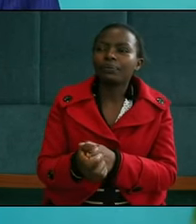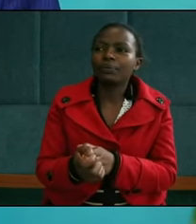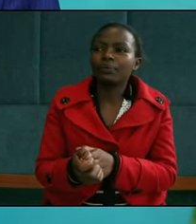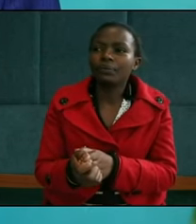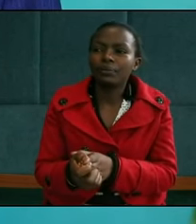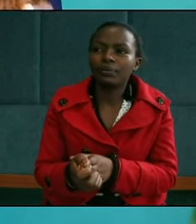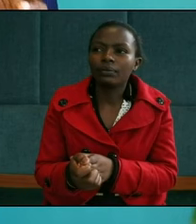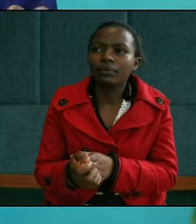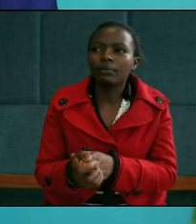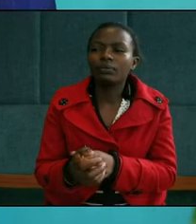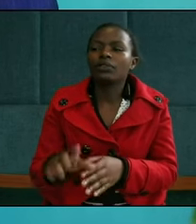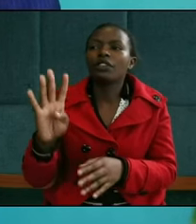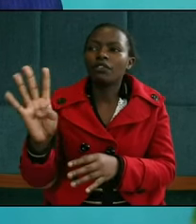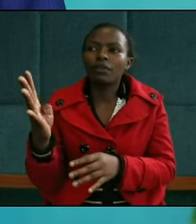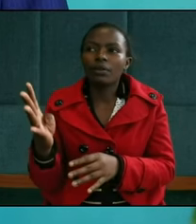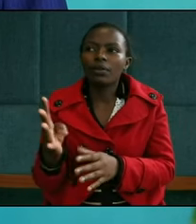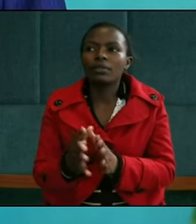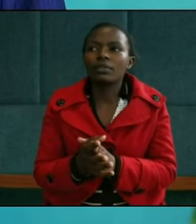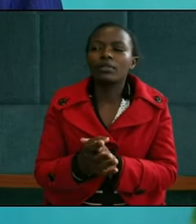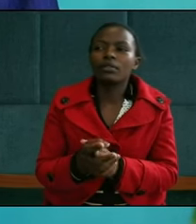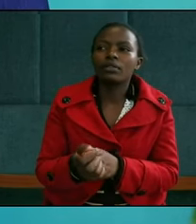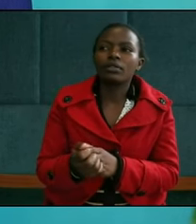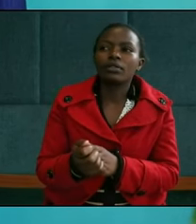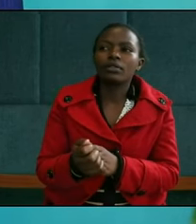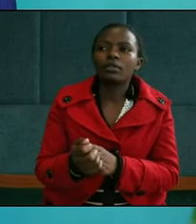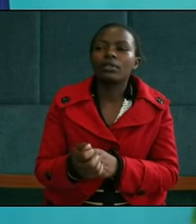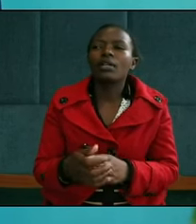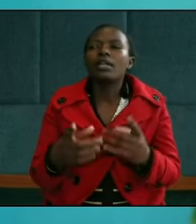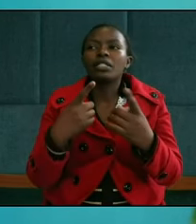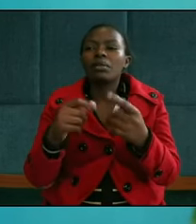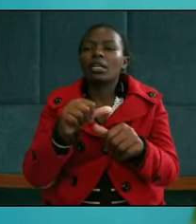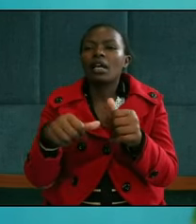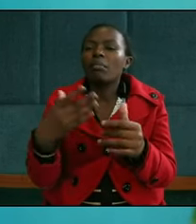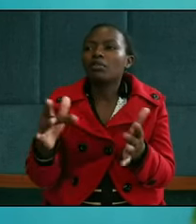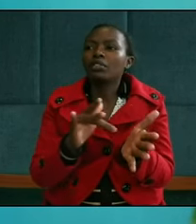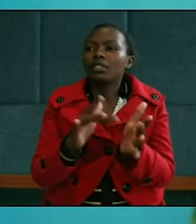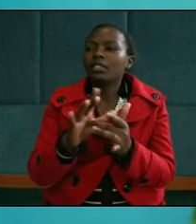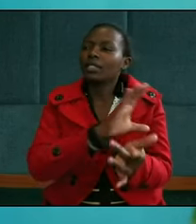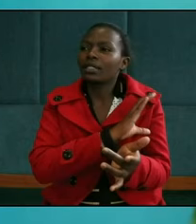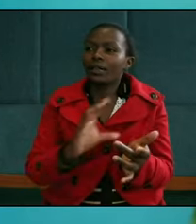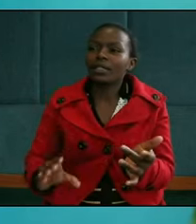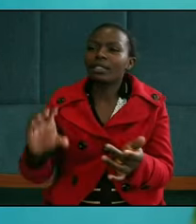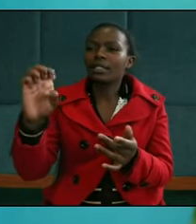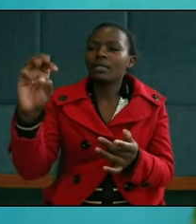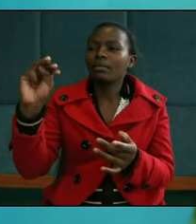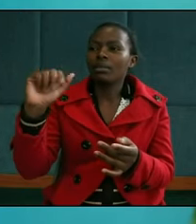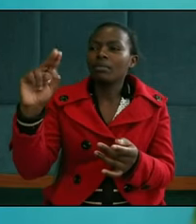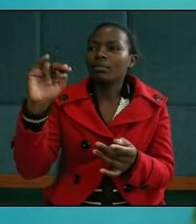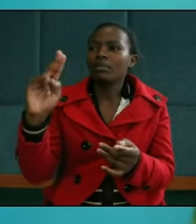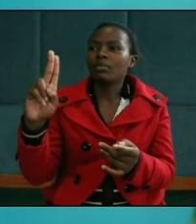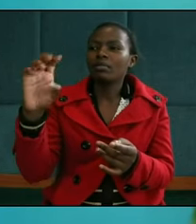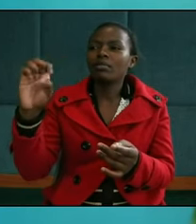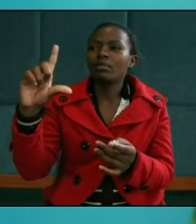the heavenly sanctuary. The fourth was the incarnation of Jesus Christ, Emmanuel, God with us. And the fifth